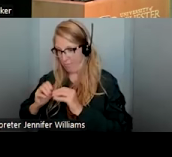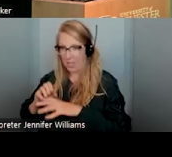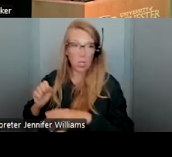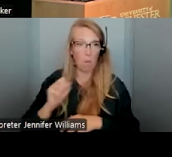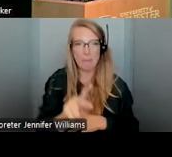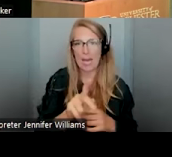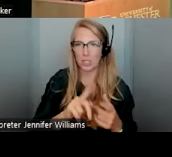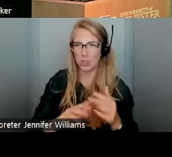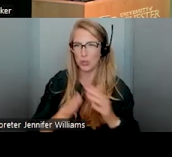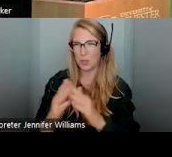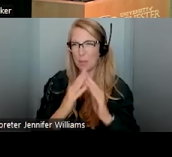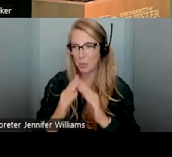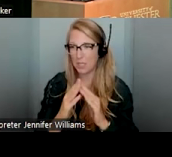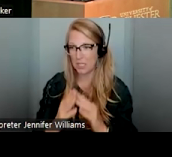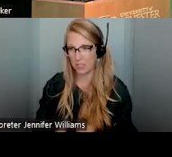CPAP stay.